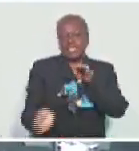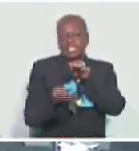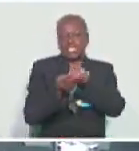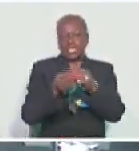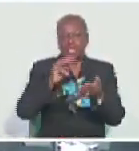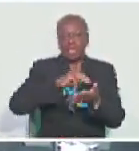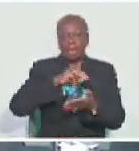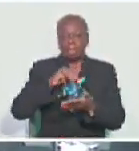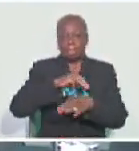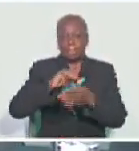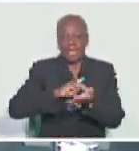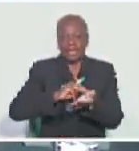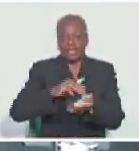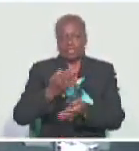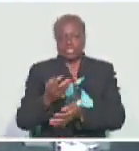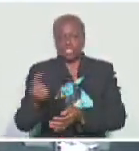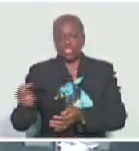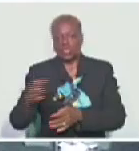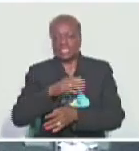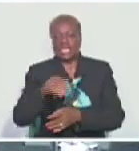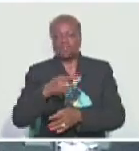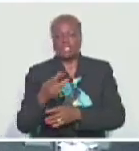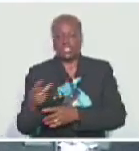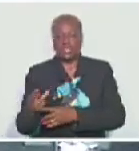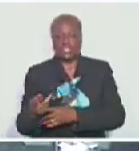and resources. The